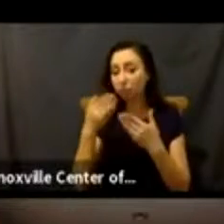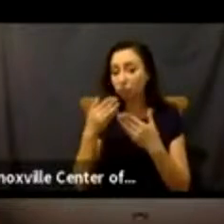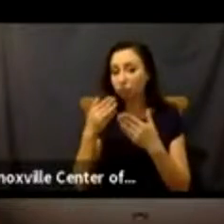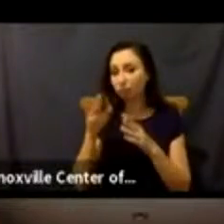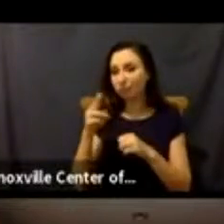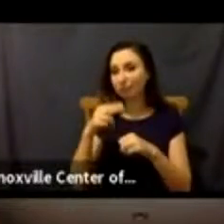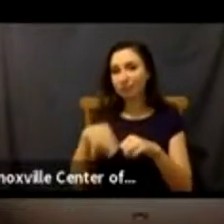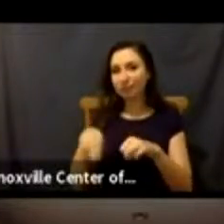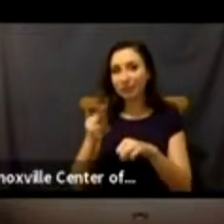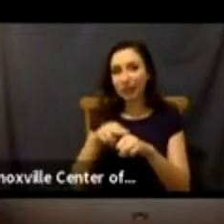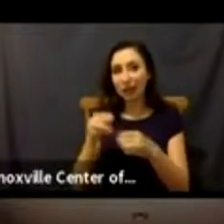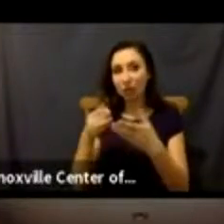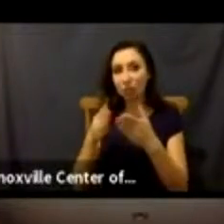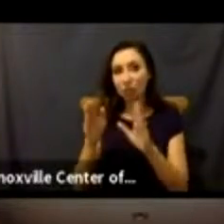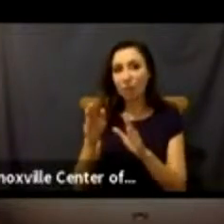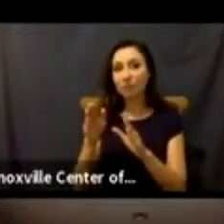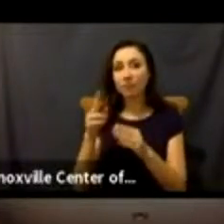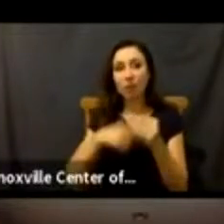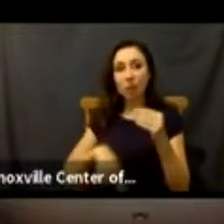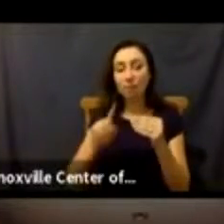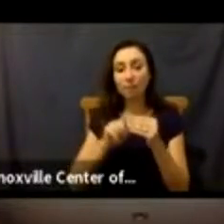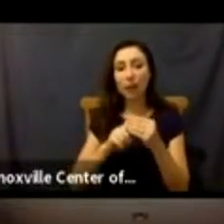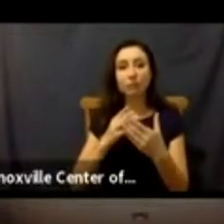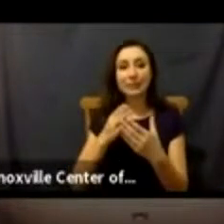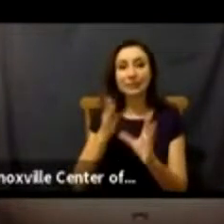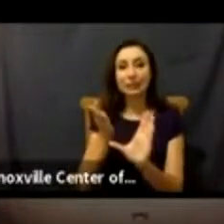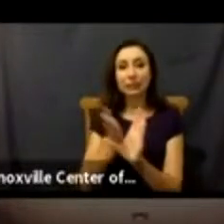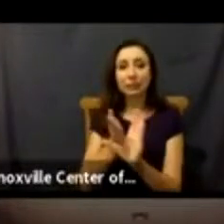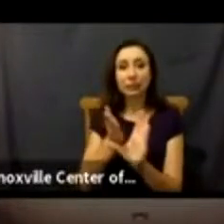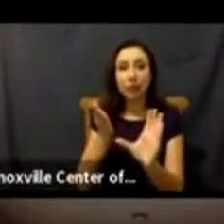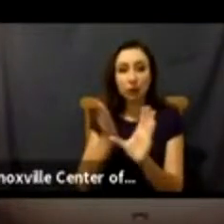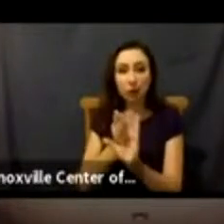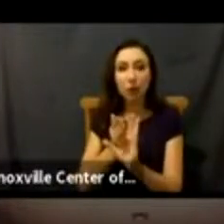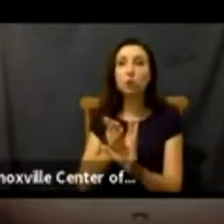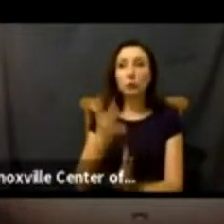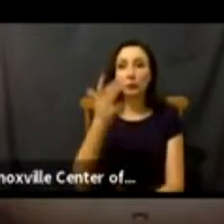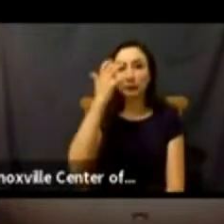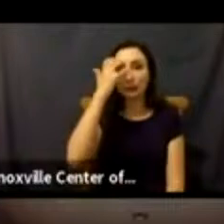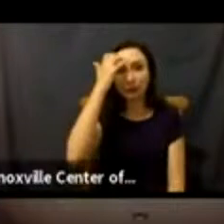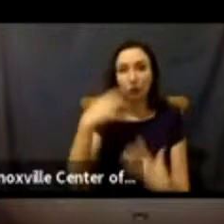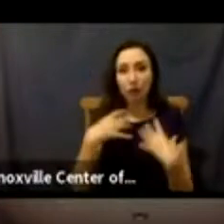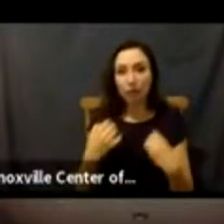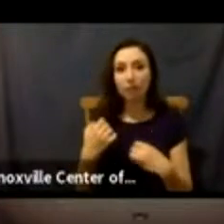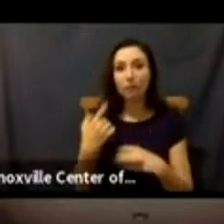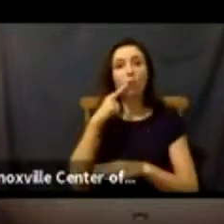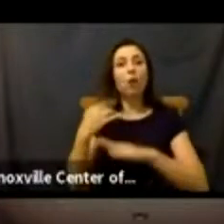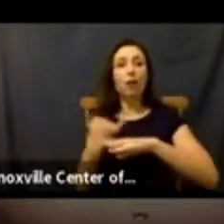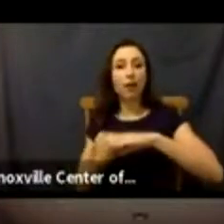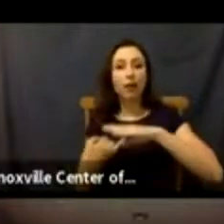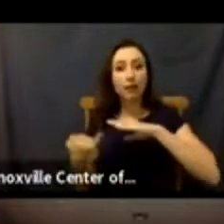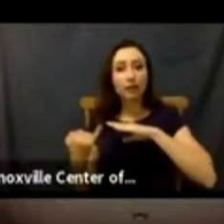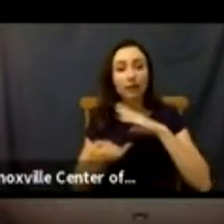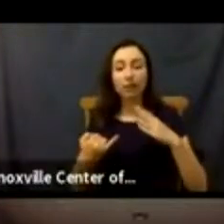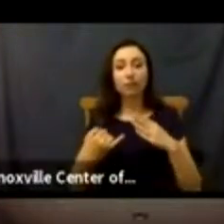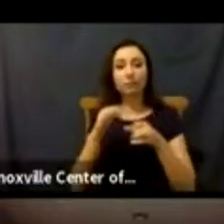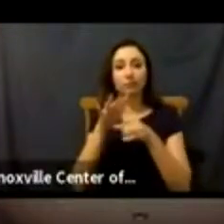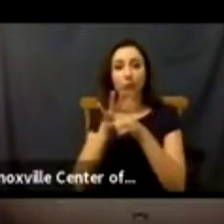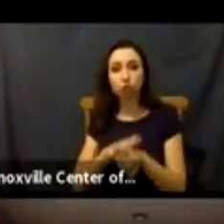psychiatric implications of isolation, of the stress of living